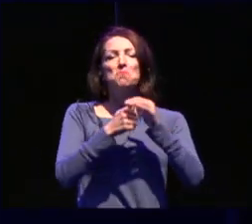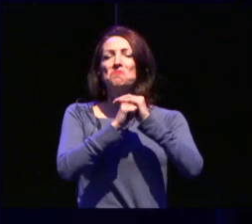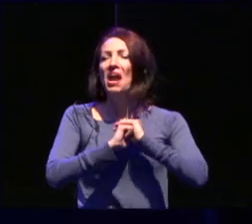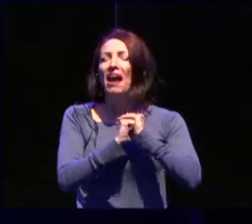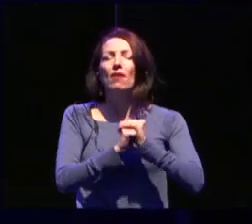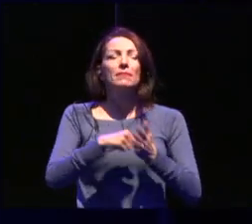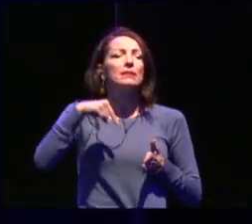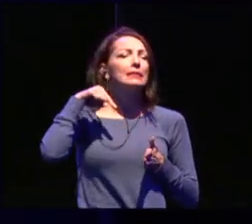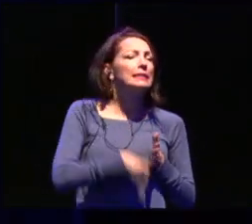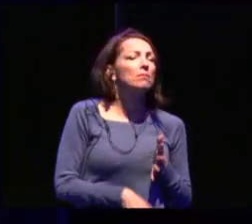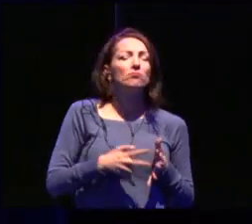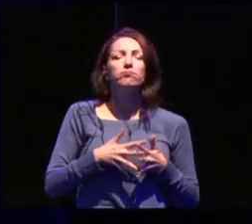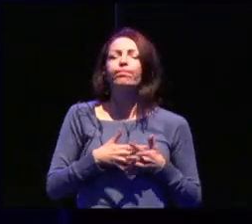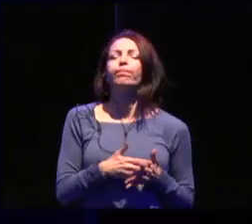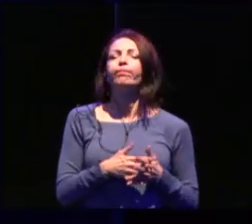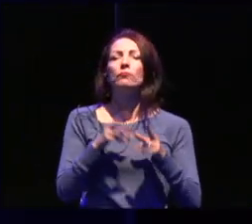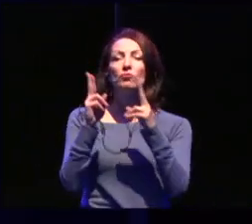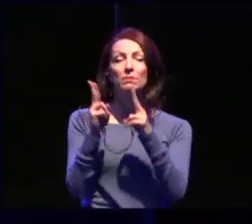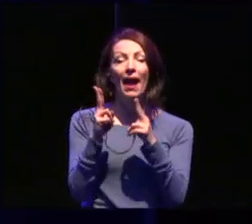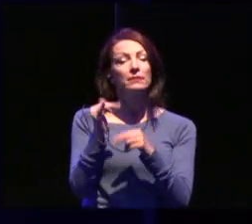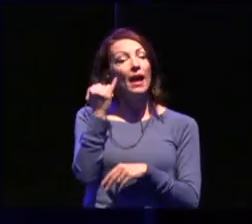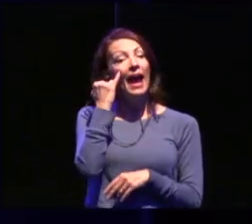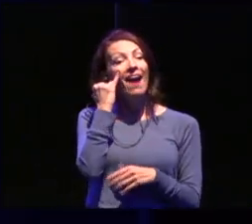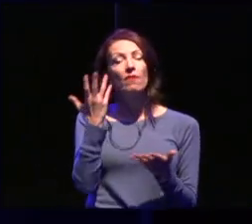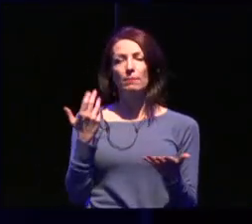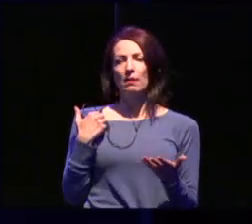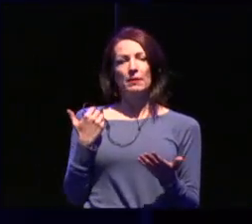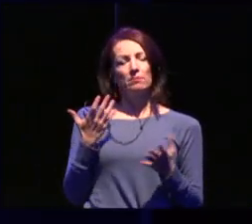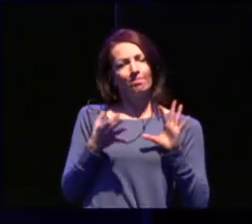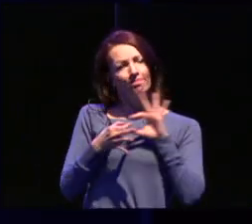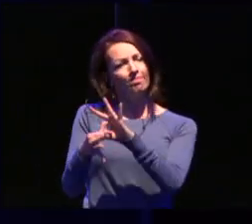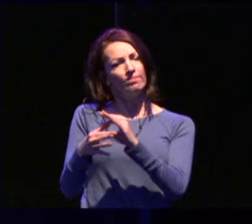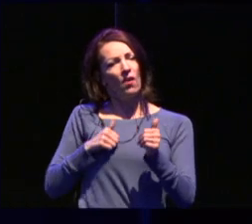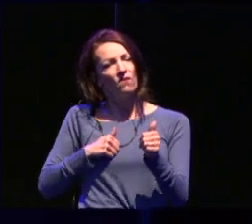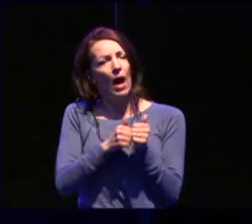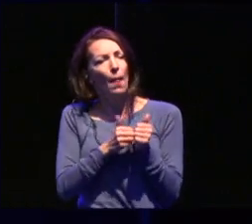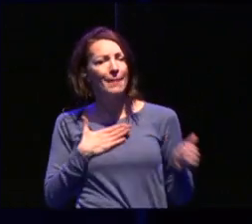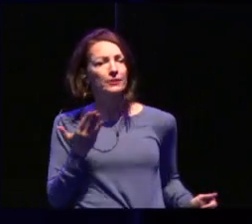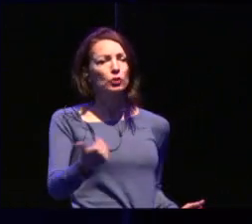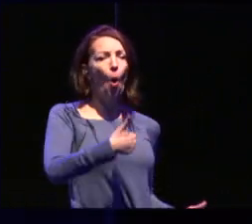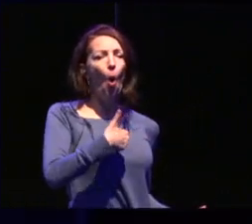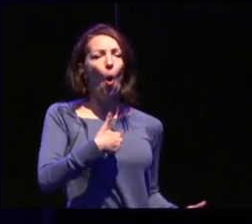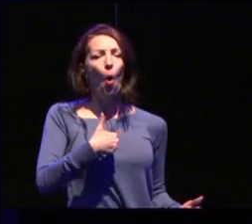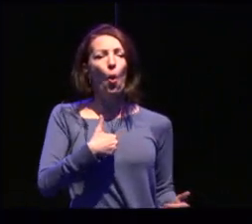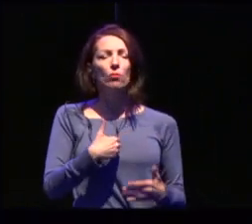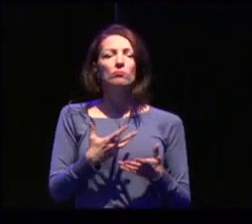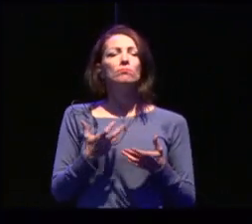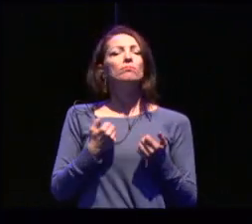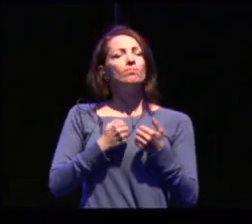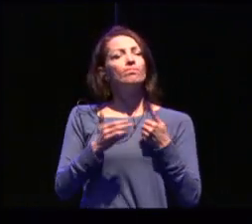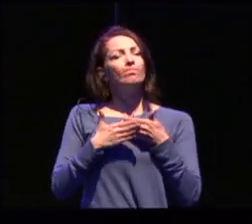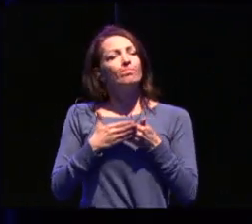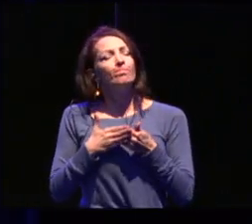this deep respect, if I'm going to be loyal to my own soul, I'm going to be loyal to my own